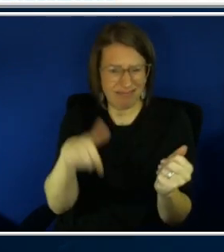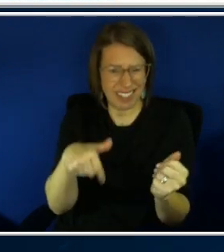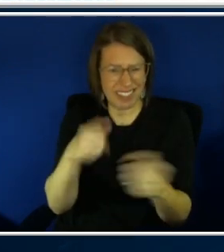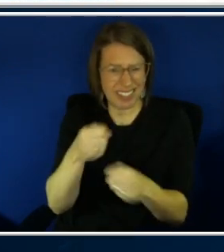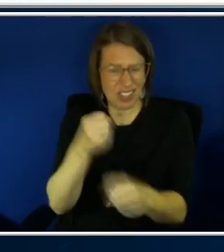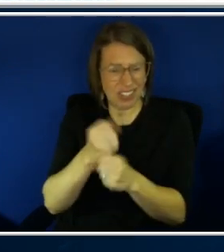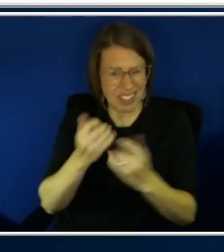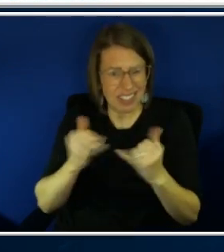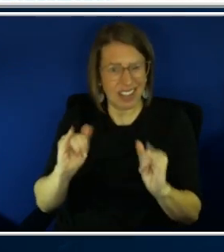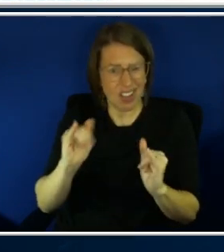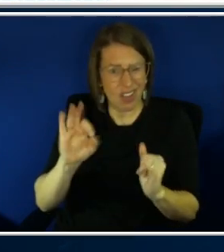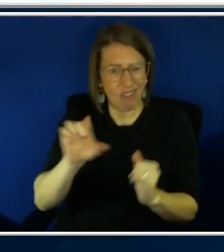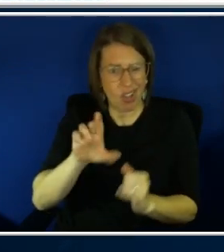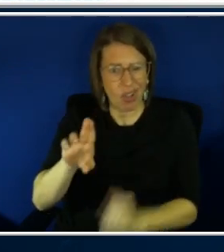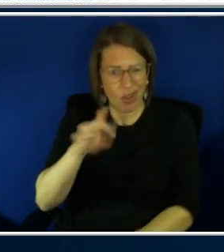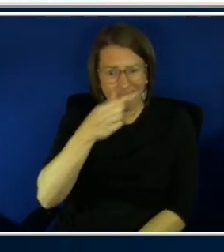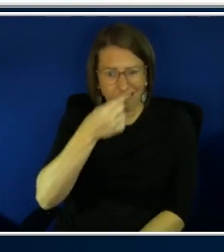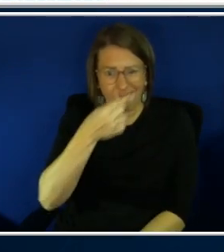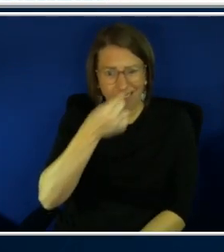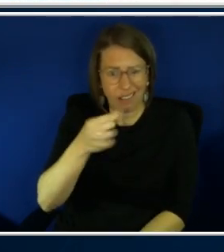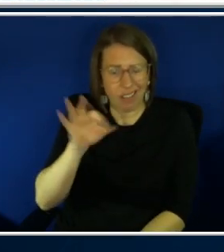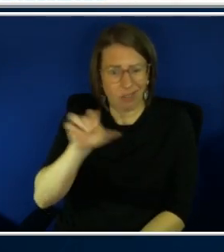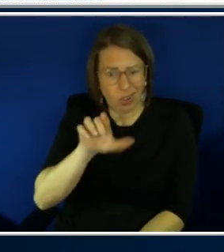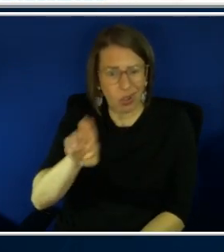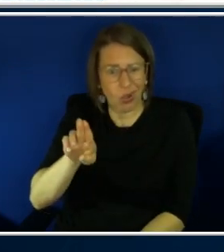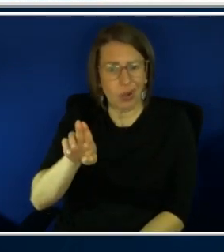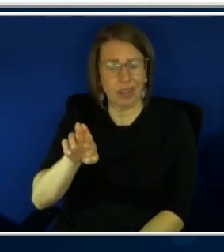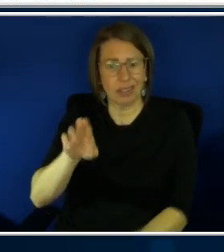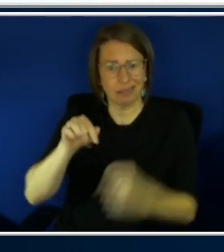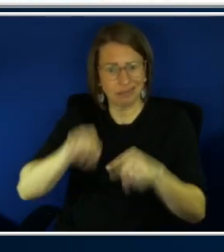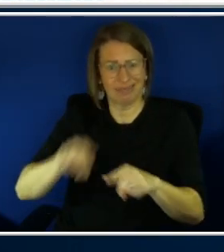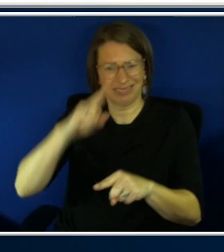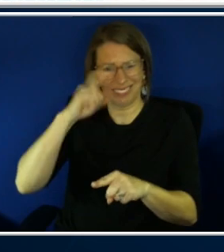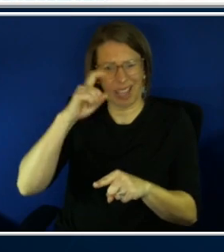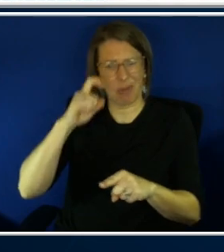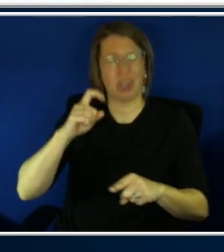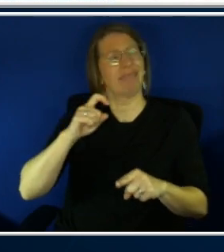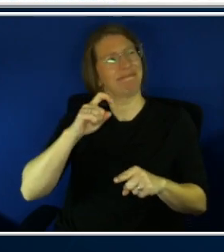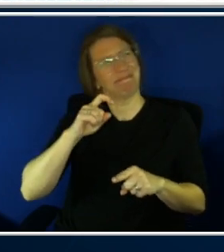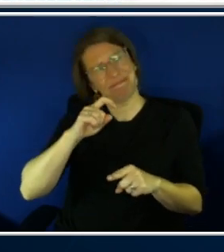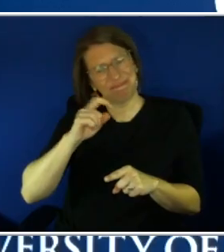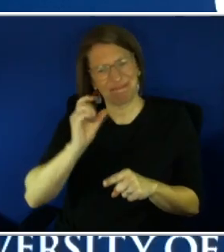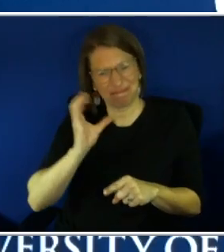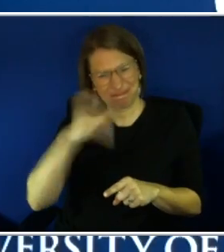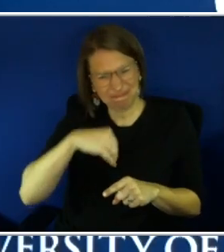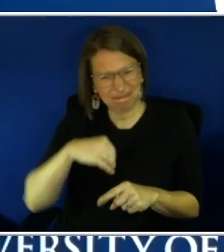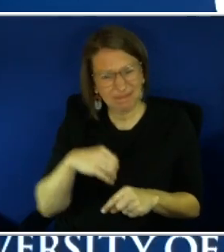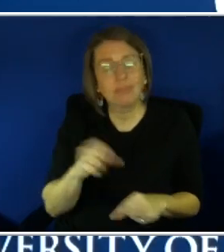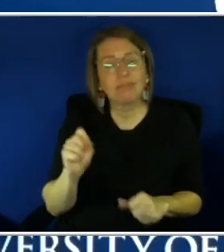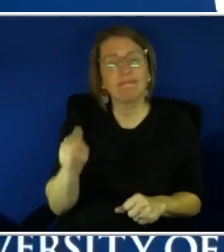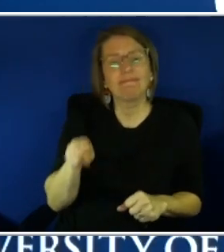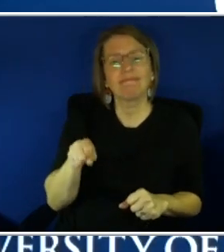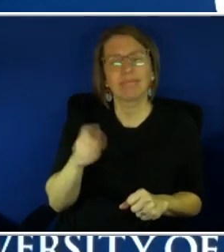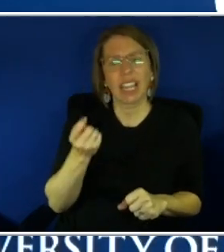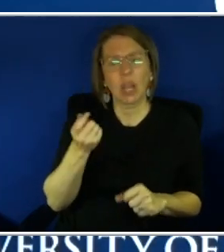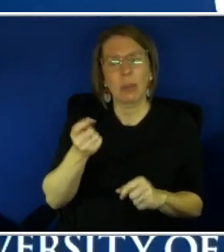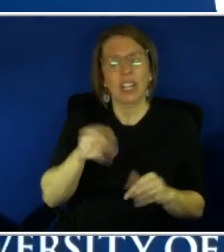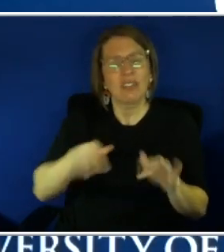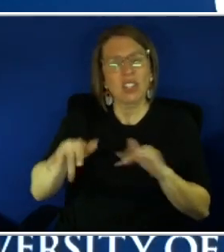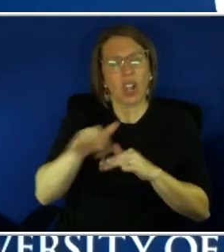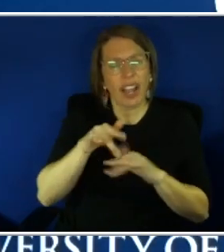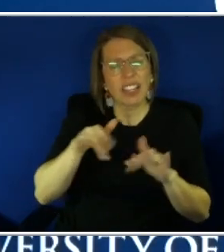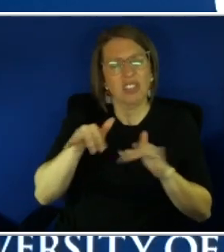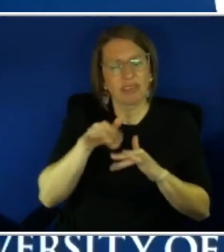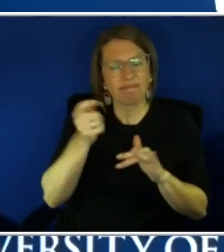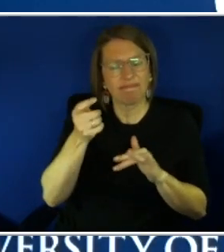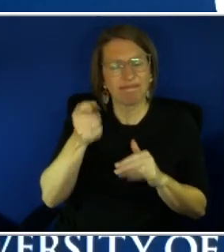having some flu cases, influenza stuff, even in the summer, which is a little different. Yeah, there was a little bit of circulation going around. I mean, certainly the